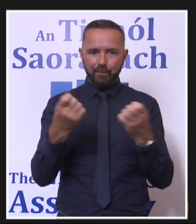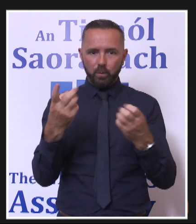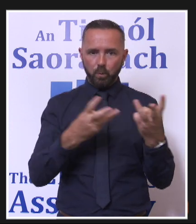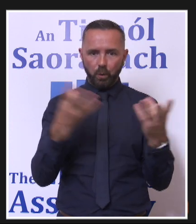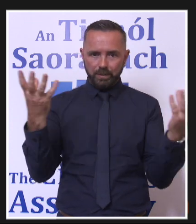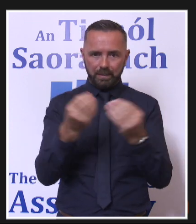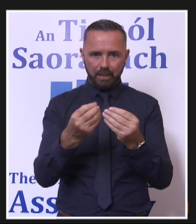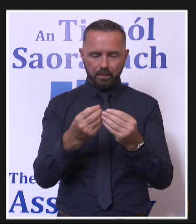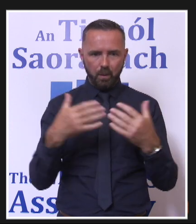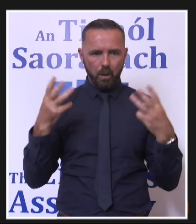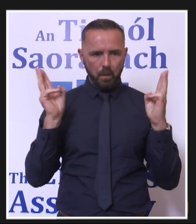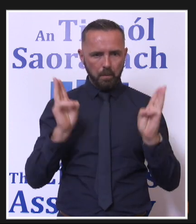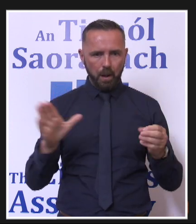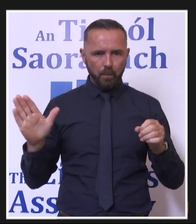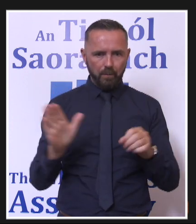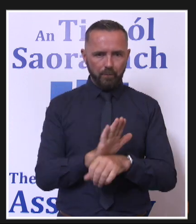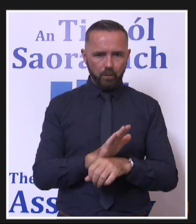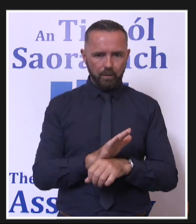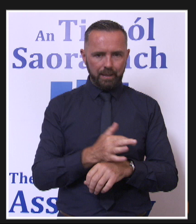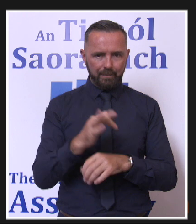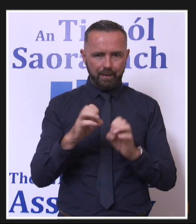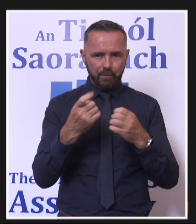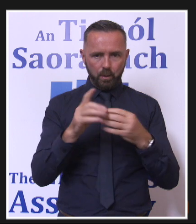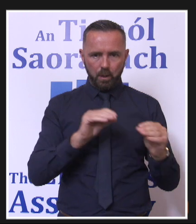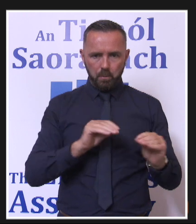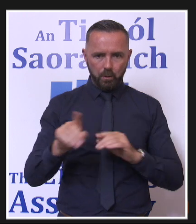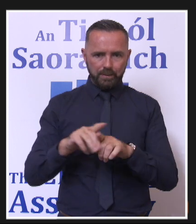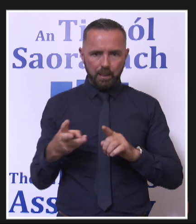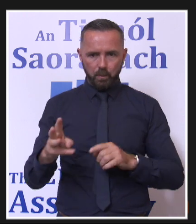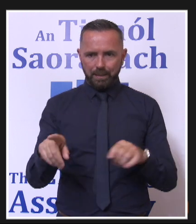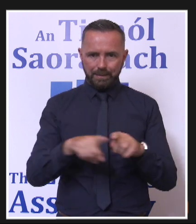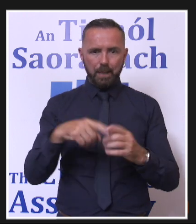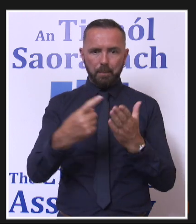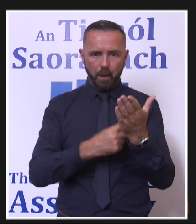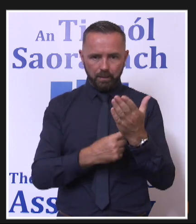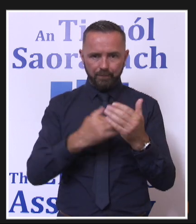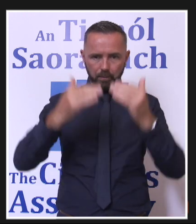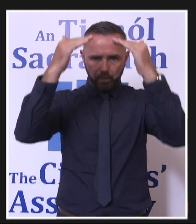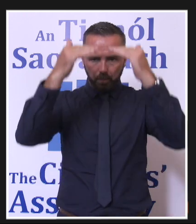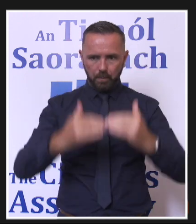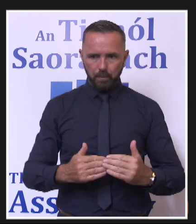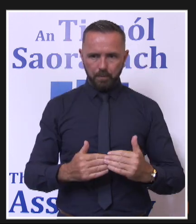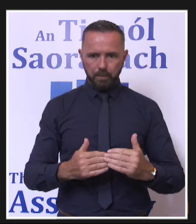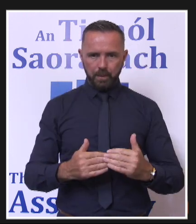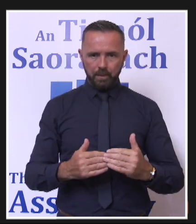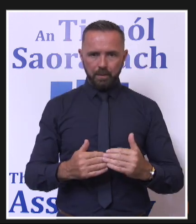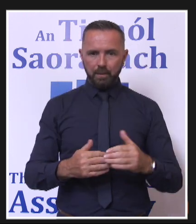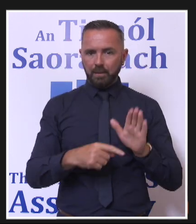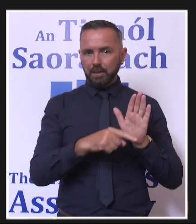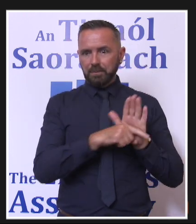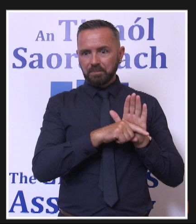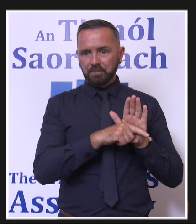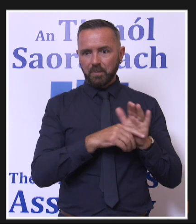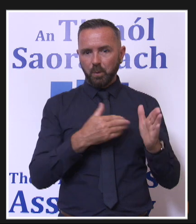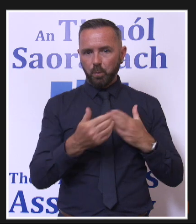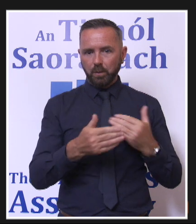the whole place is moving in the same direction. Everybody, we're all doing the same policy, top to bottom. The con is there's